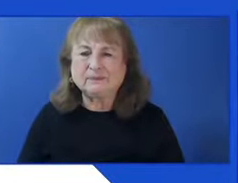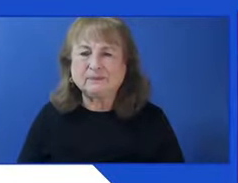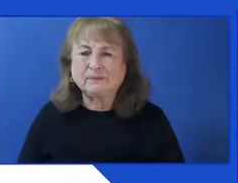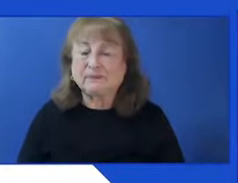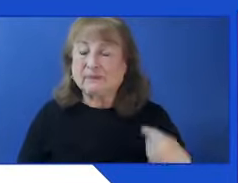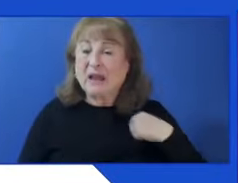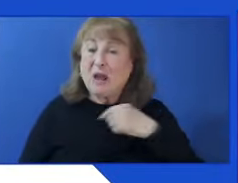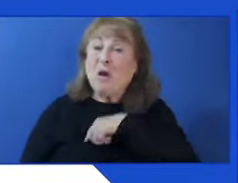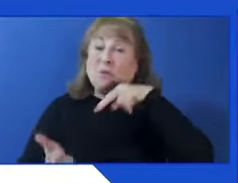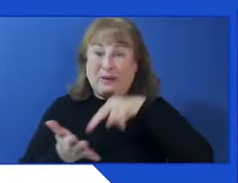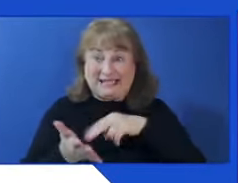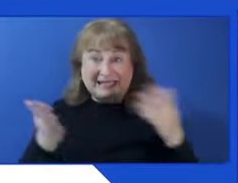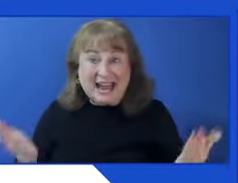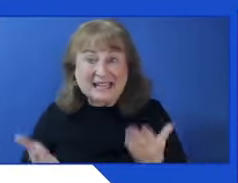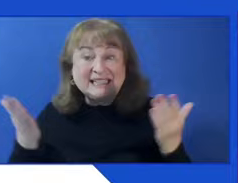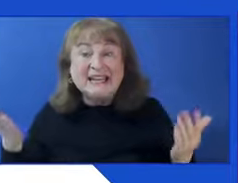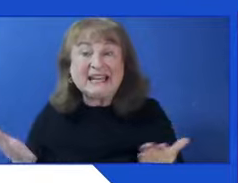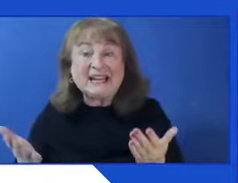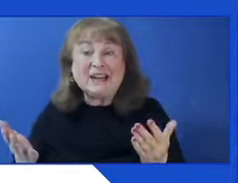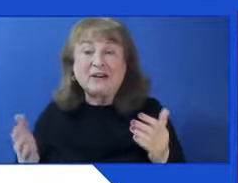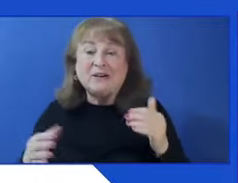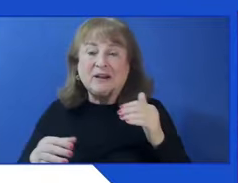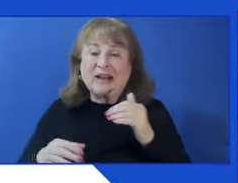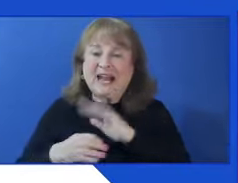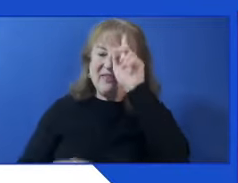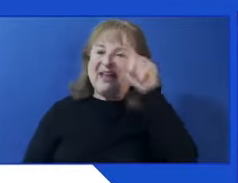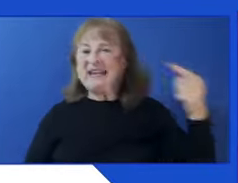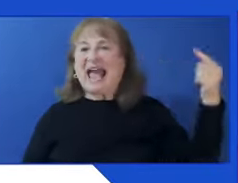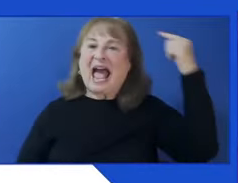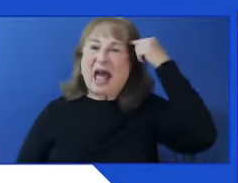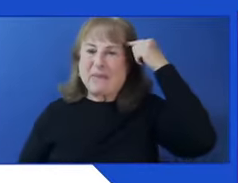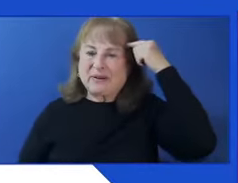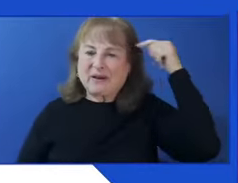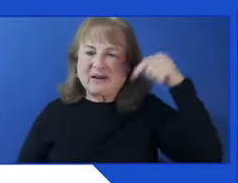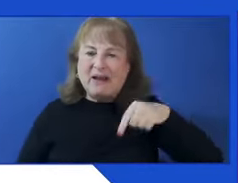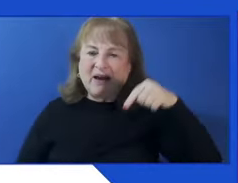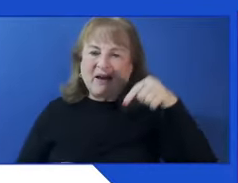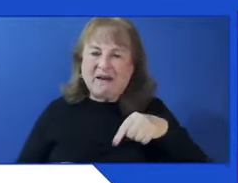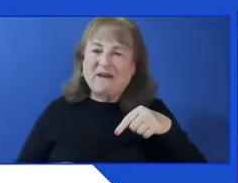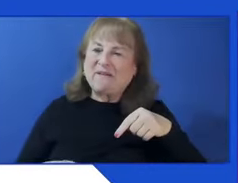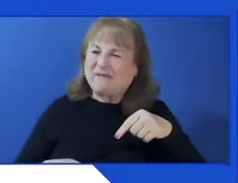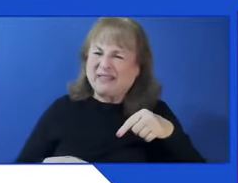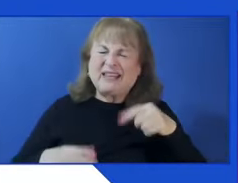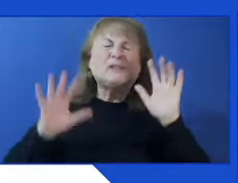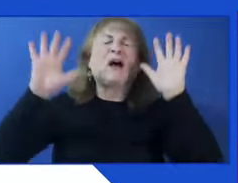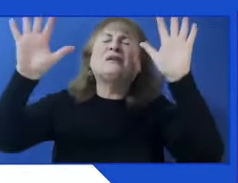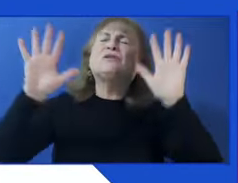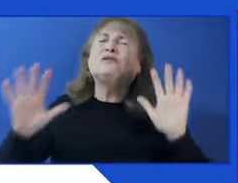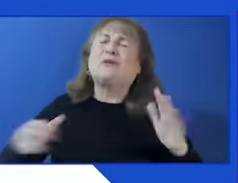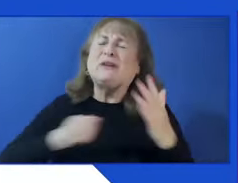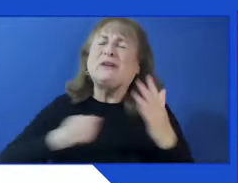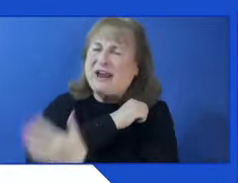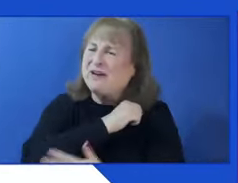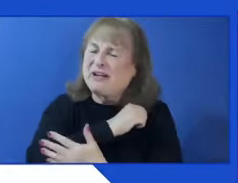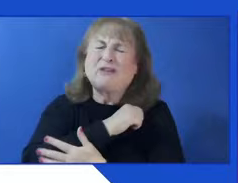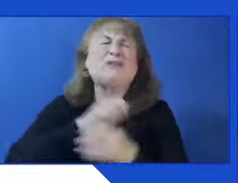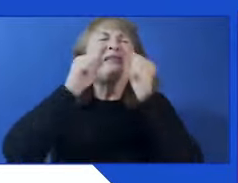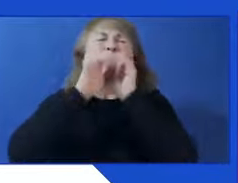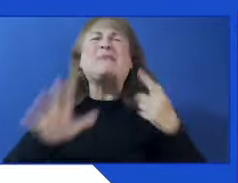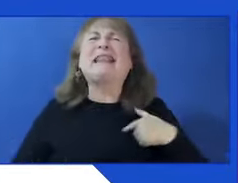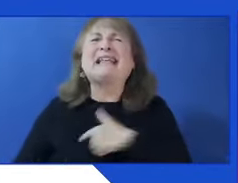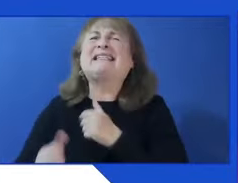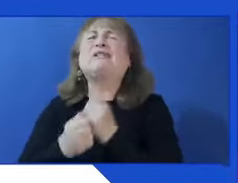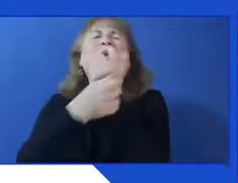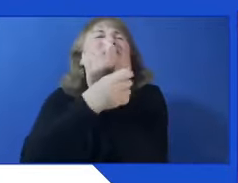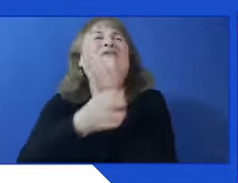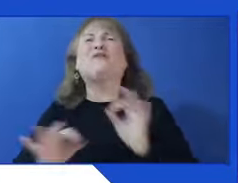We stand here in the capital of this extraordinary country that has blessed us with